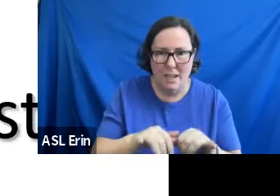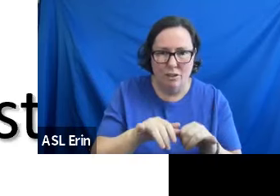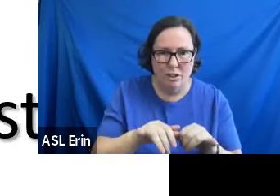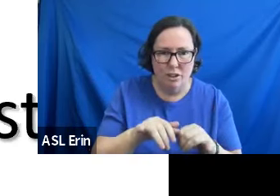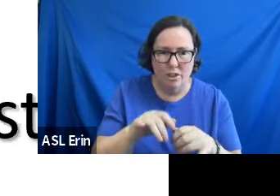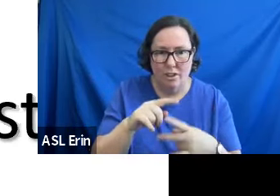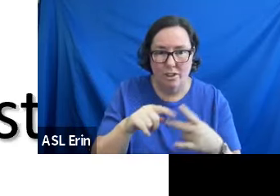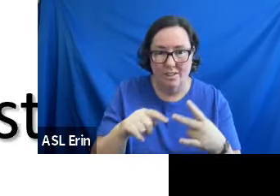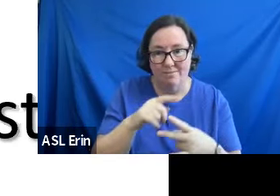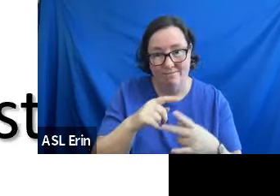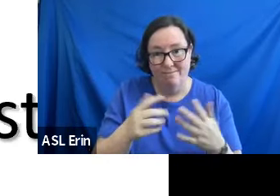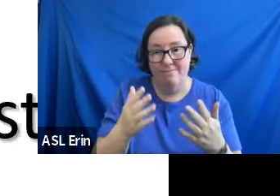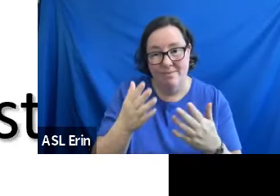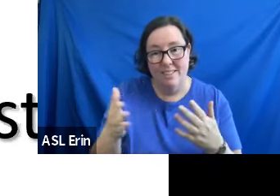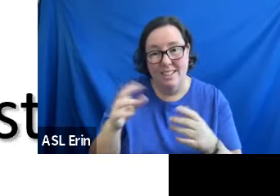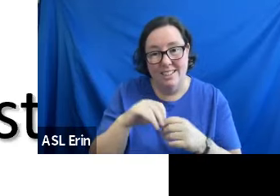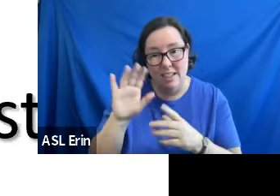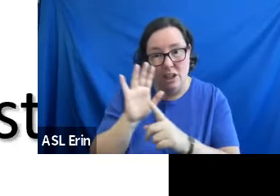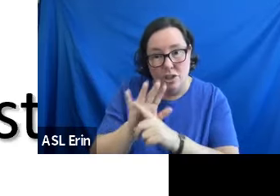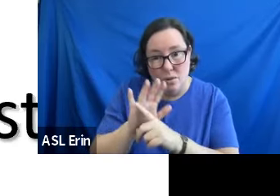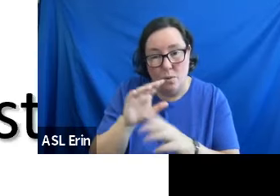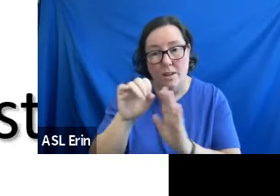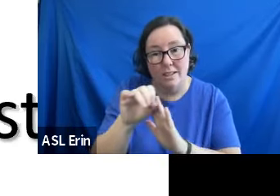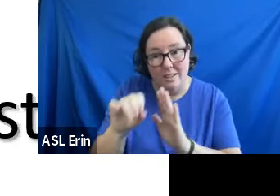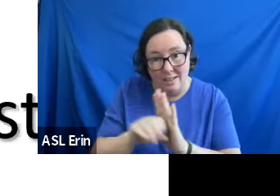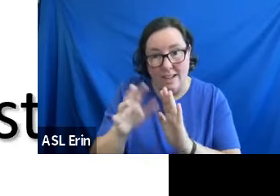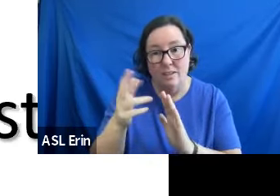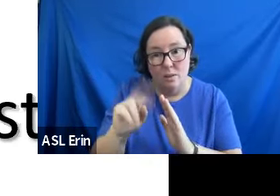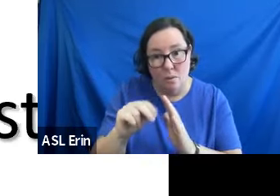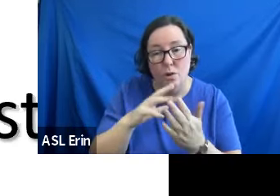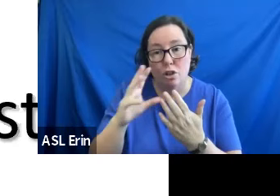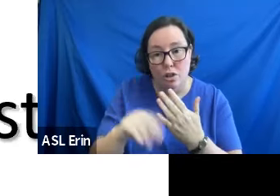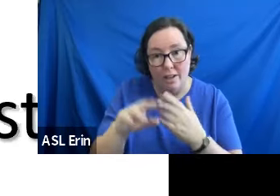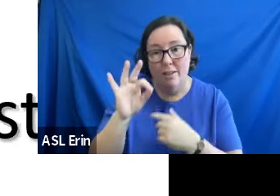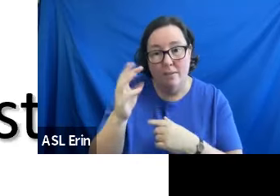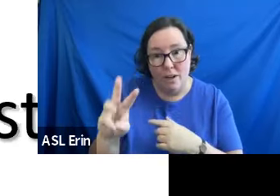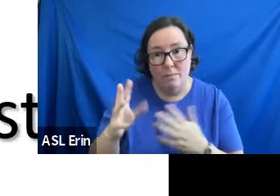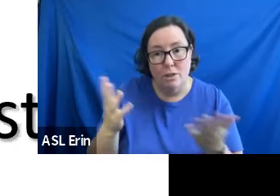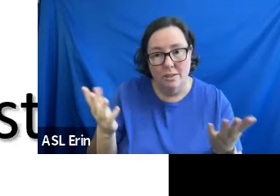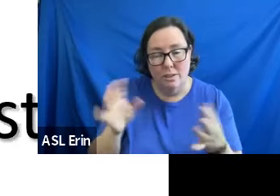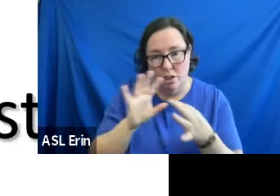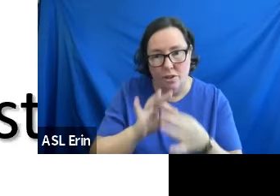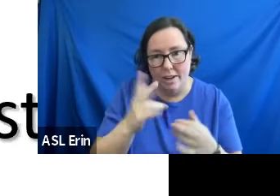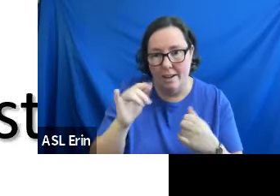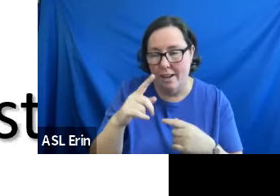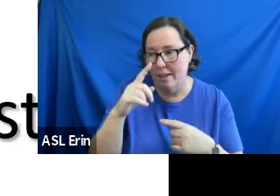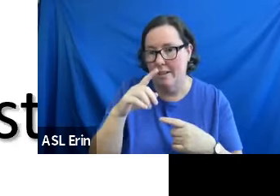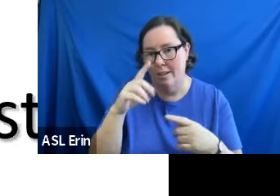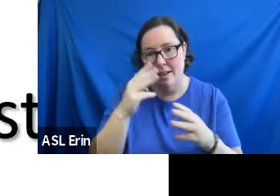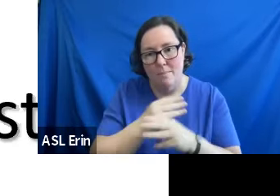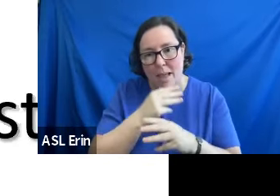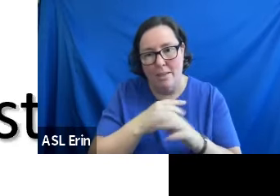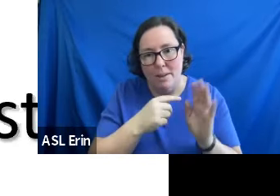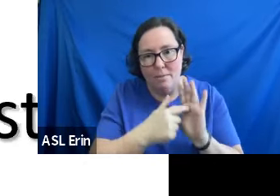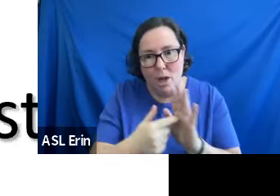well the things in your state's curriculum frameworks having to do with things like mathematical